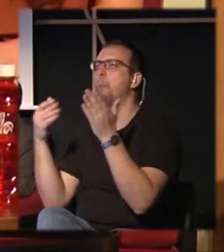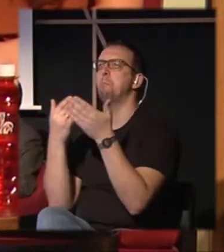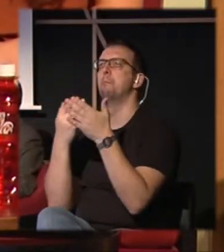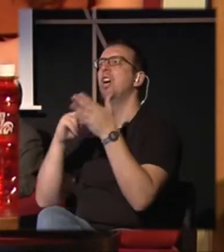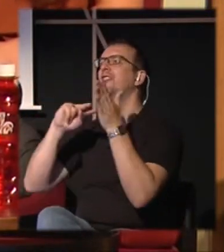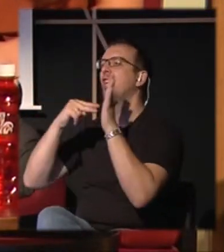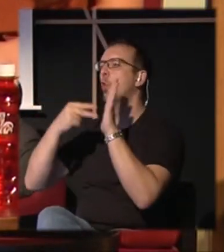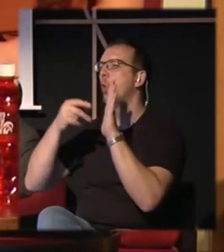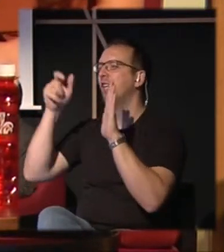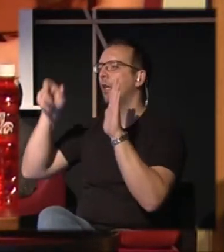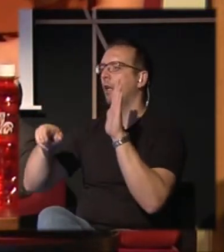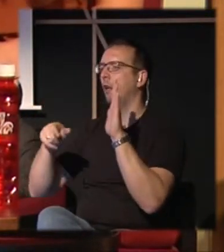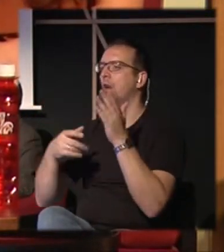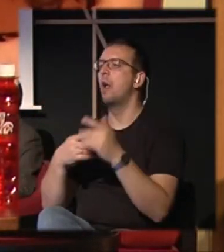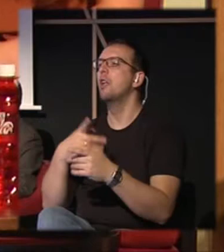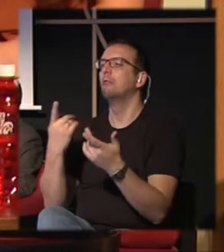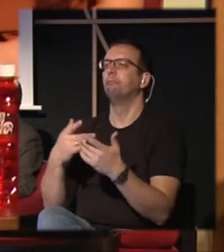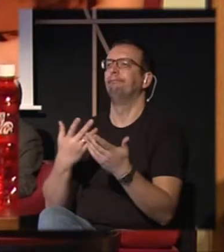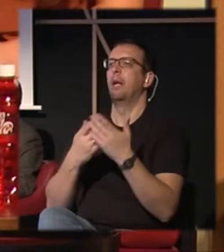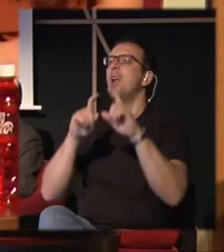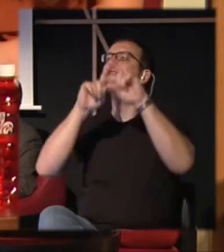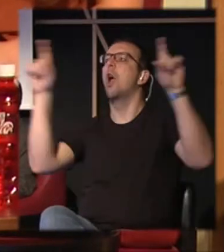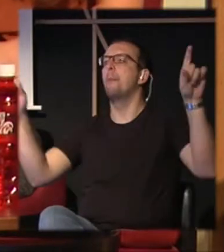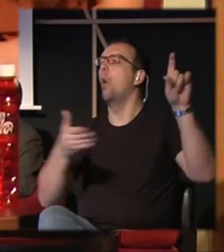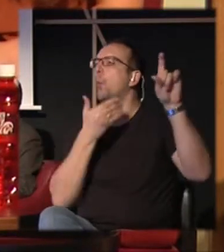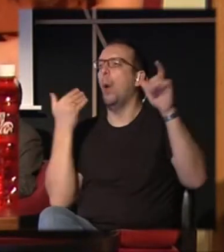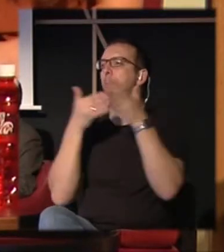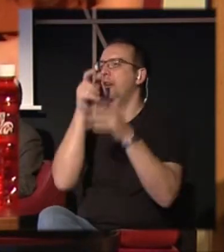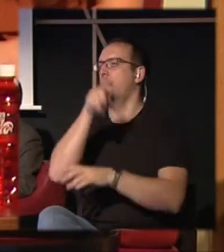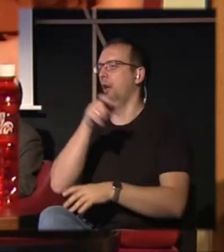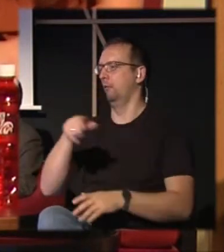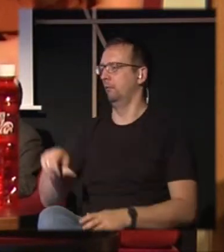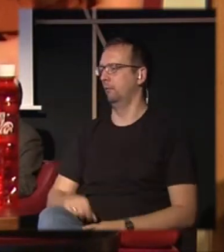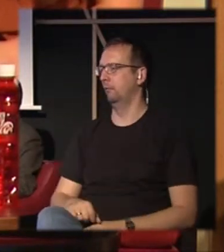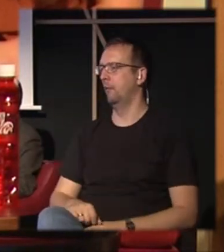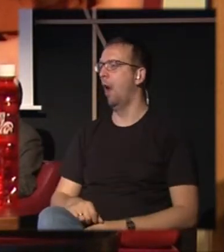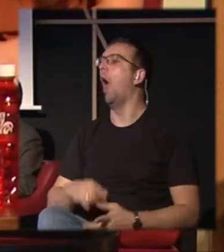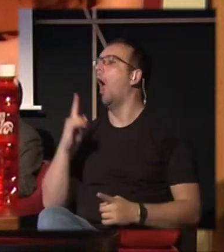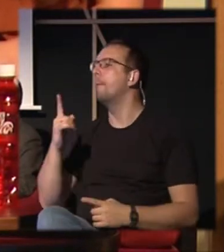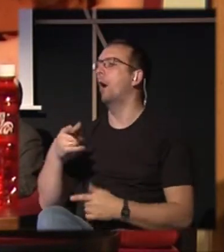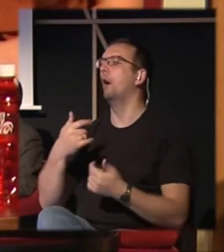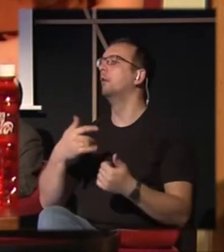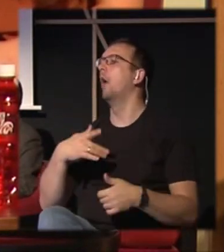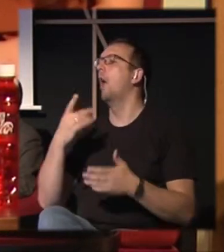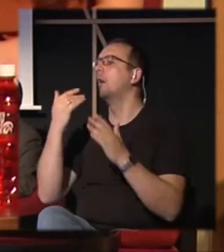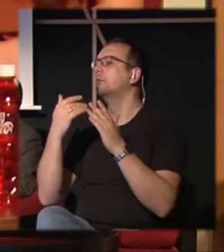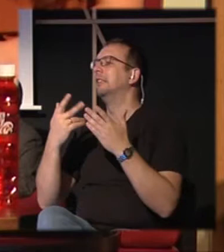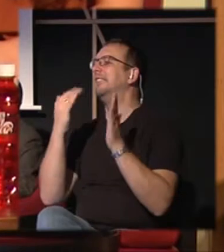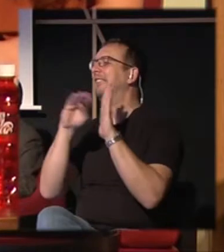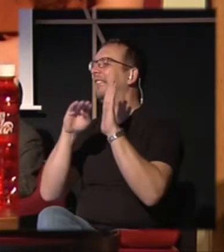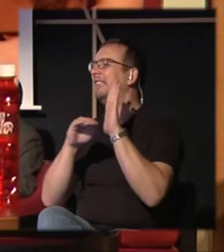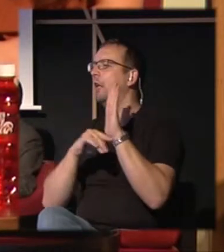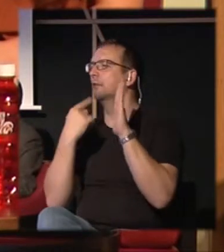of a cliche, but to work in their technology field. And they realised that candidates with autism were not